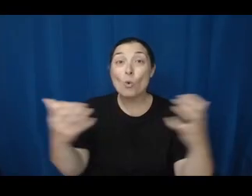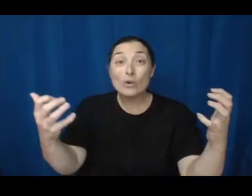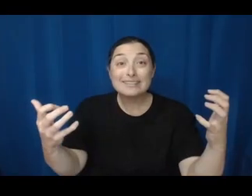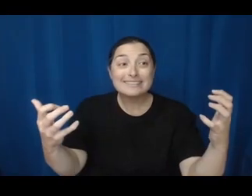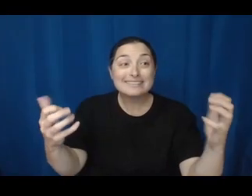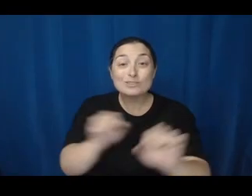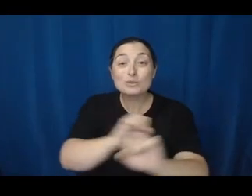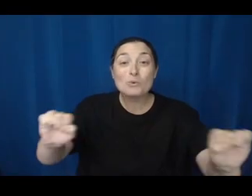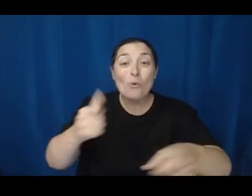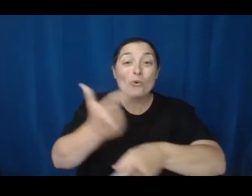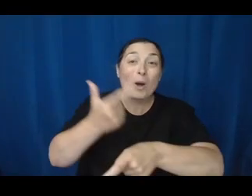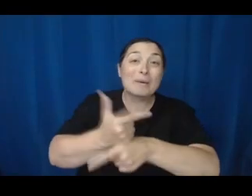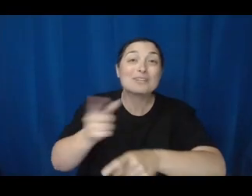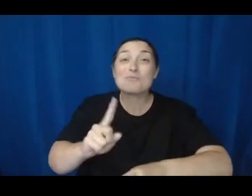thing.